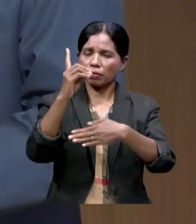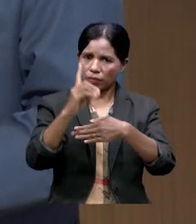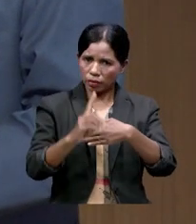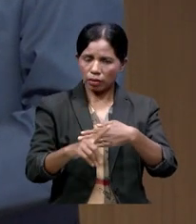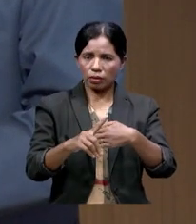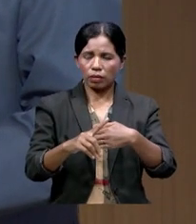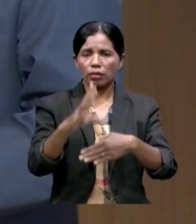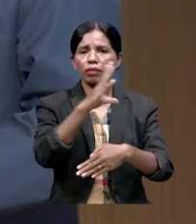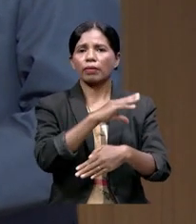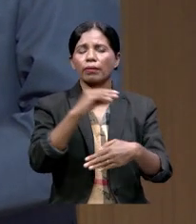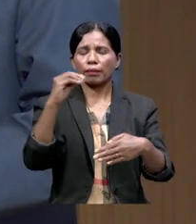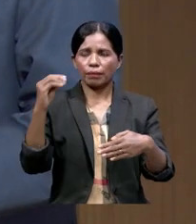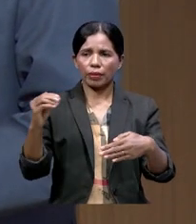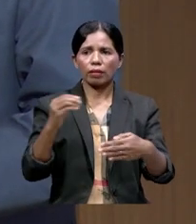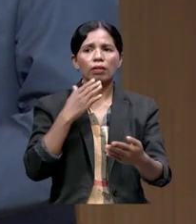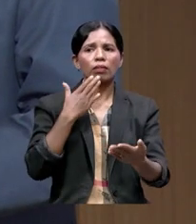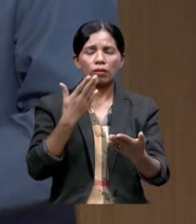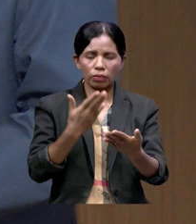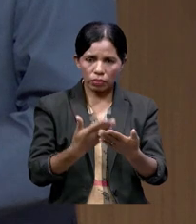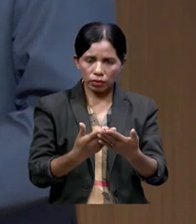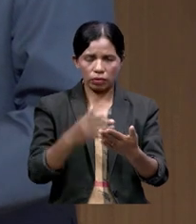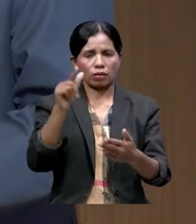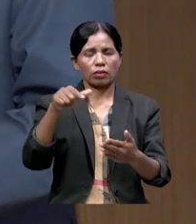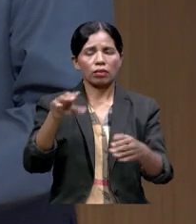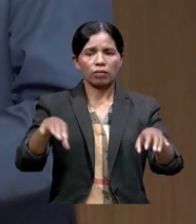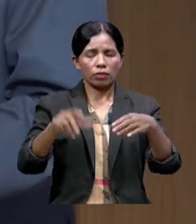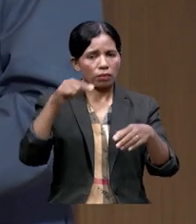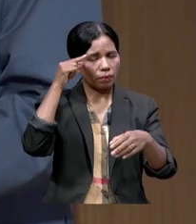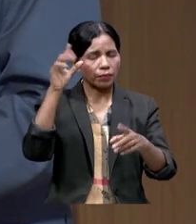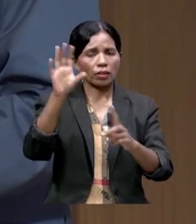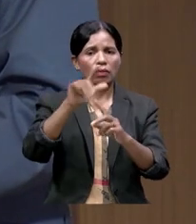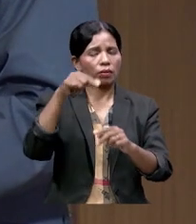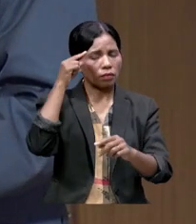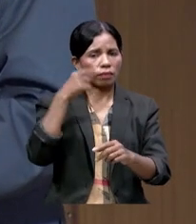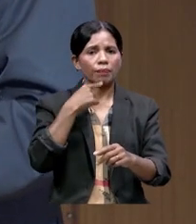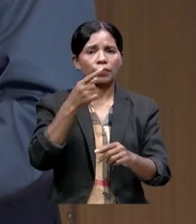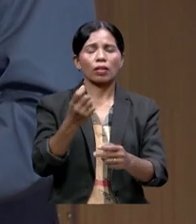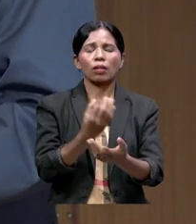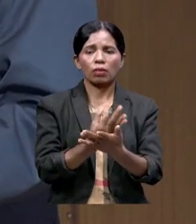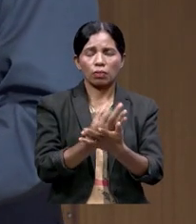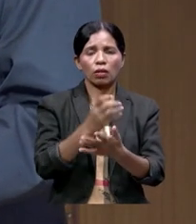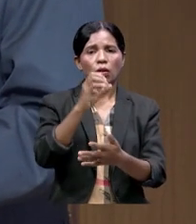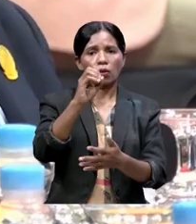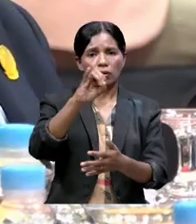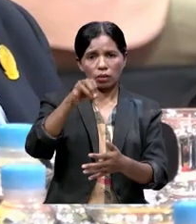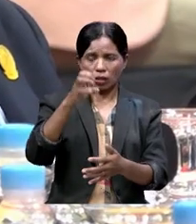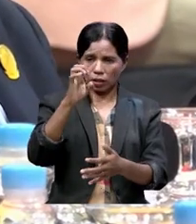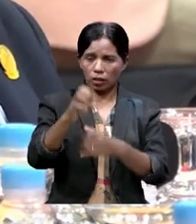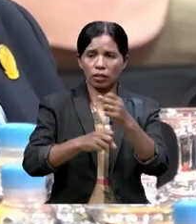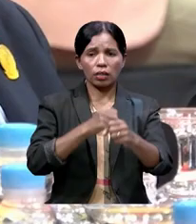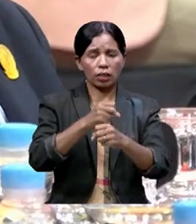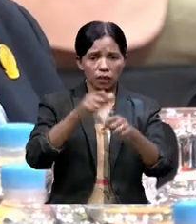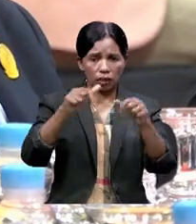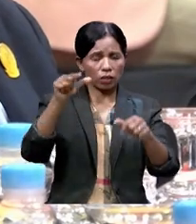and good governance. Sefi governo na Hatutan e orçamento geral Estado Tinané, governo aumenta